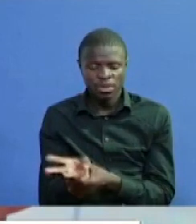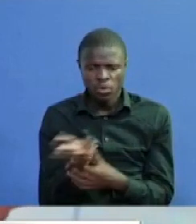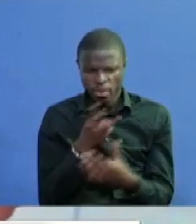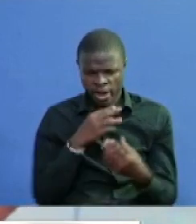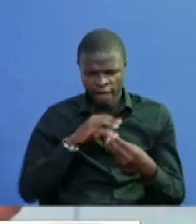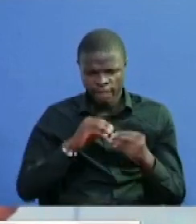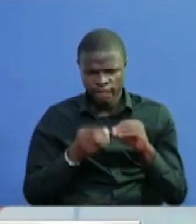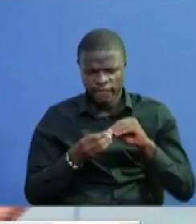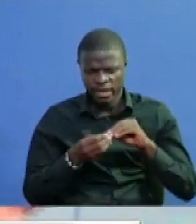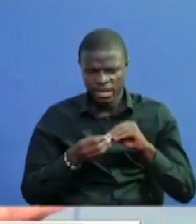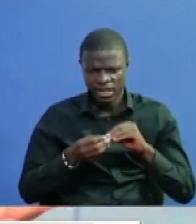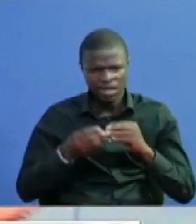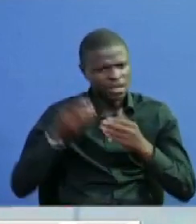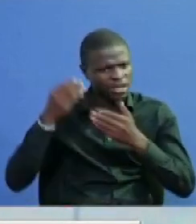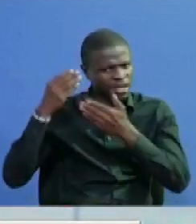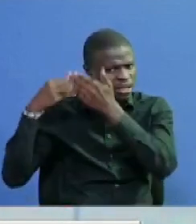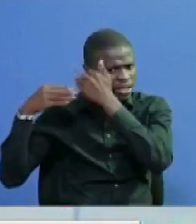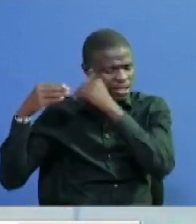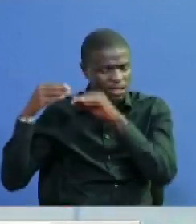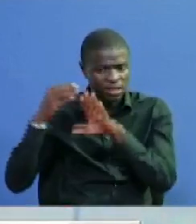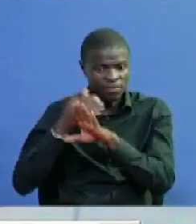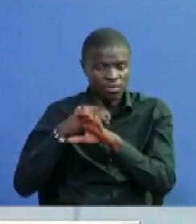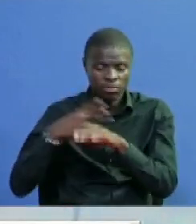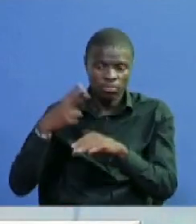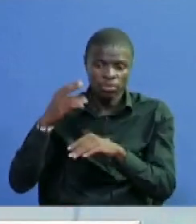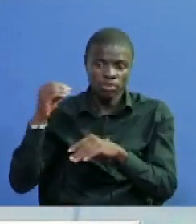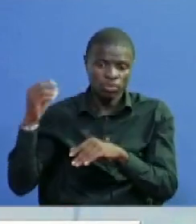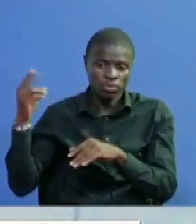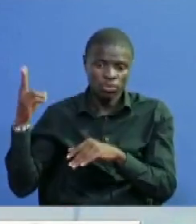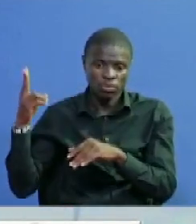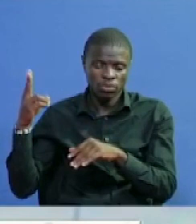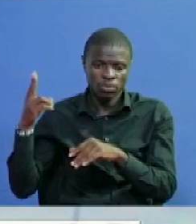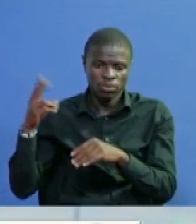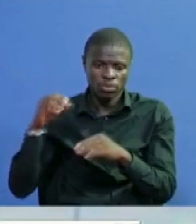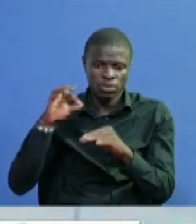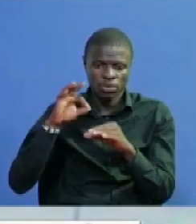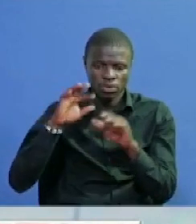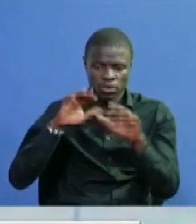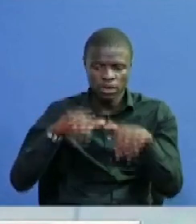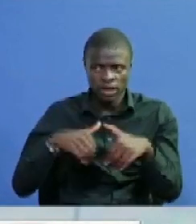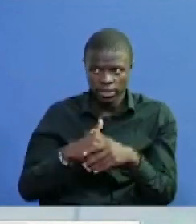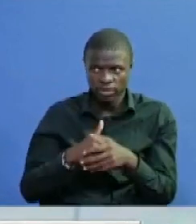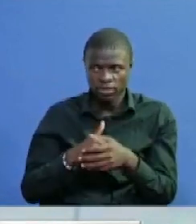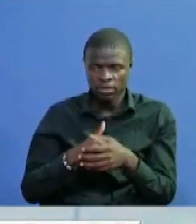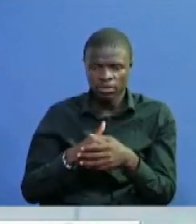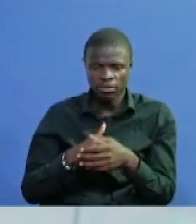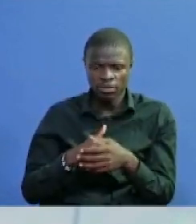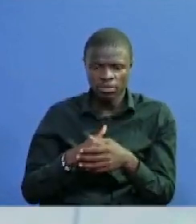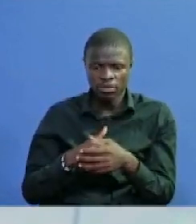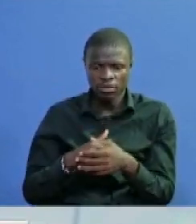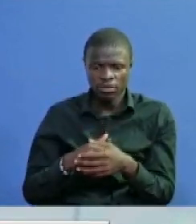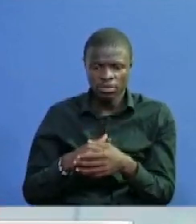the 2022 elections, in which even those who were elected, William Ruto, with due